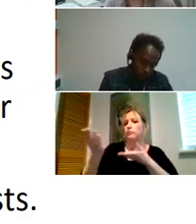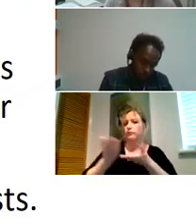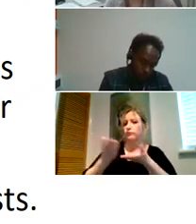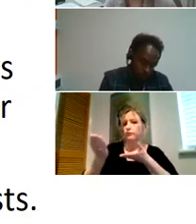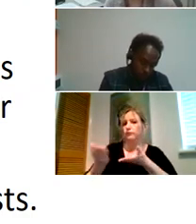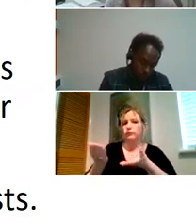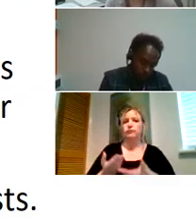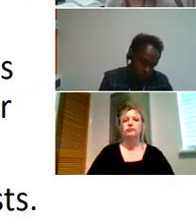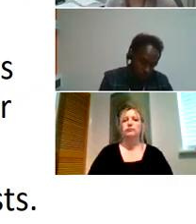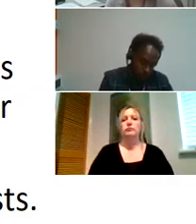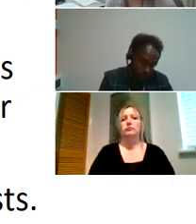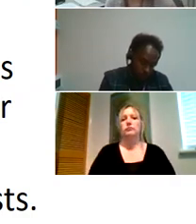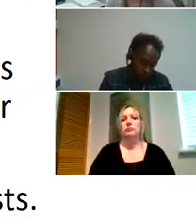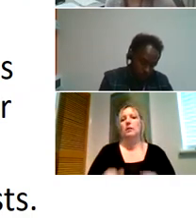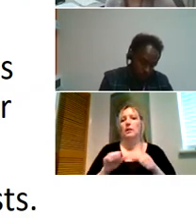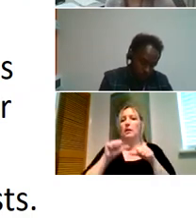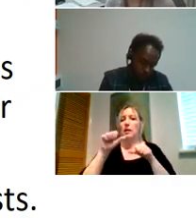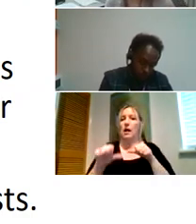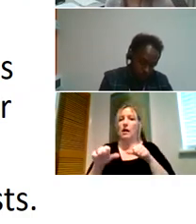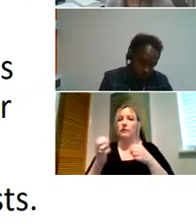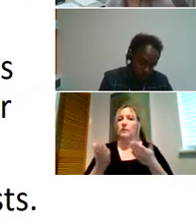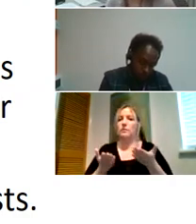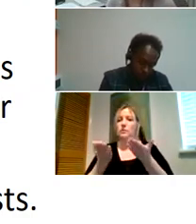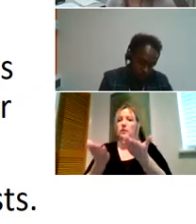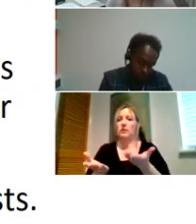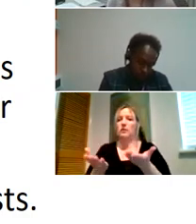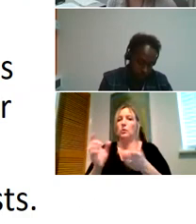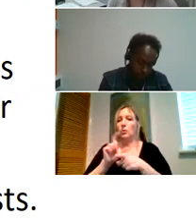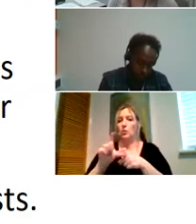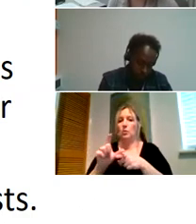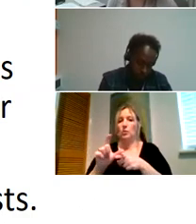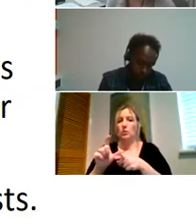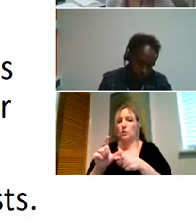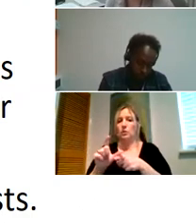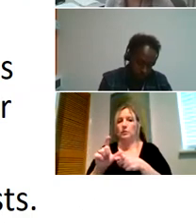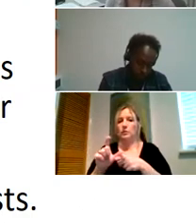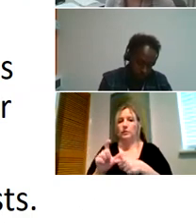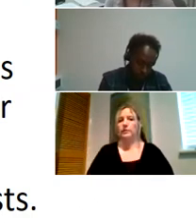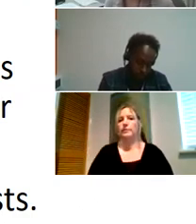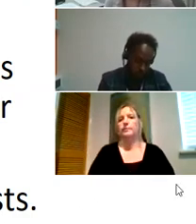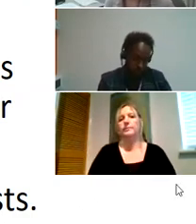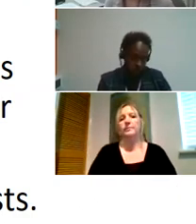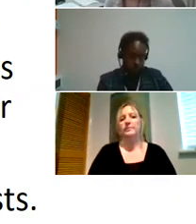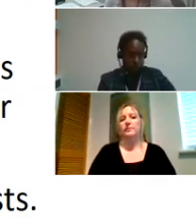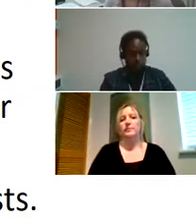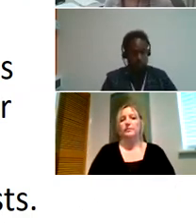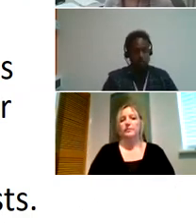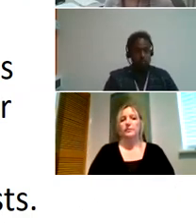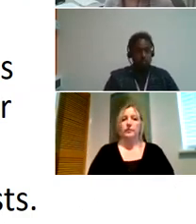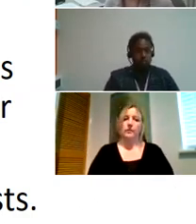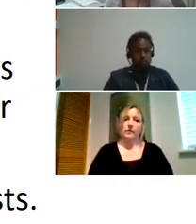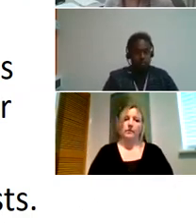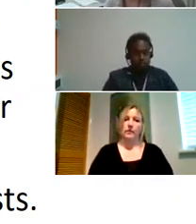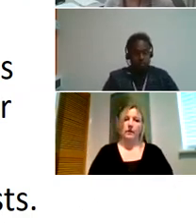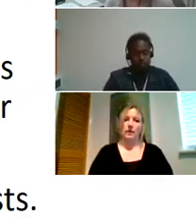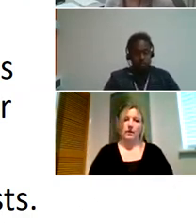will then offer you a course and you will be called to come in to complete your enrollment. The courses